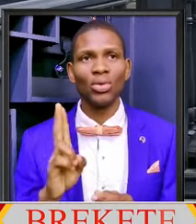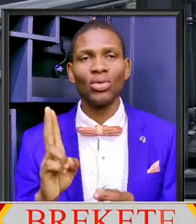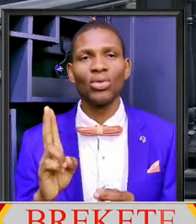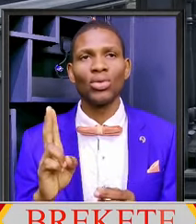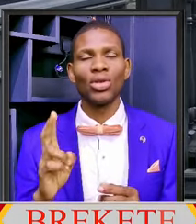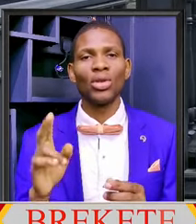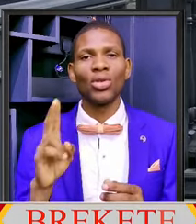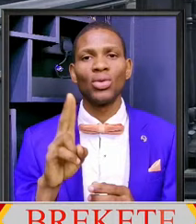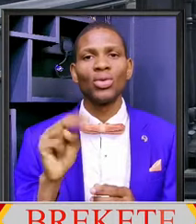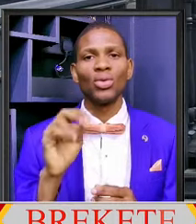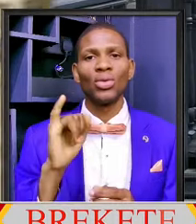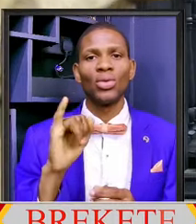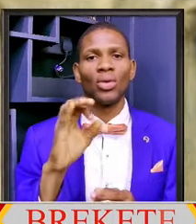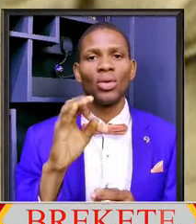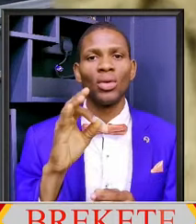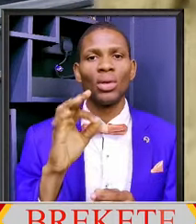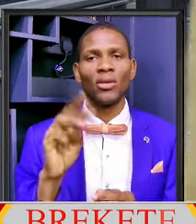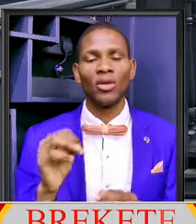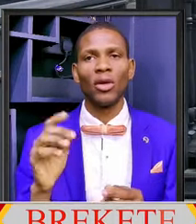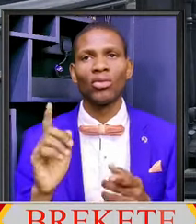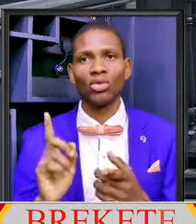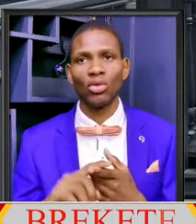Can you imagine this?